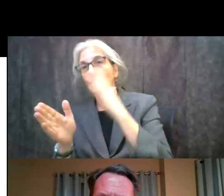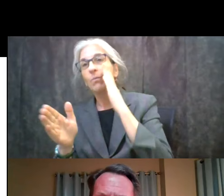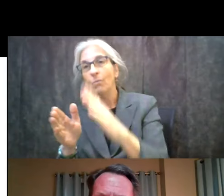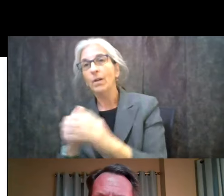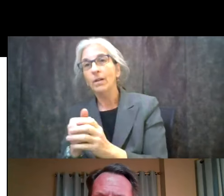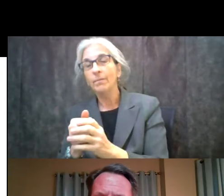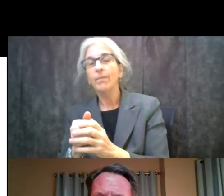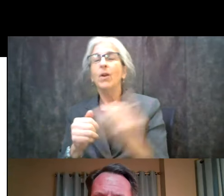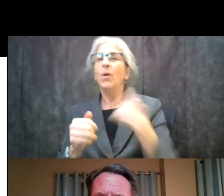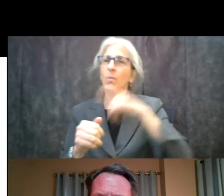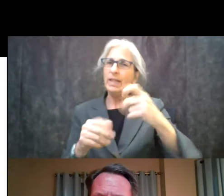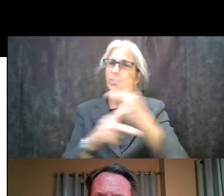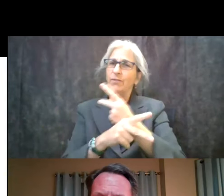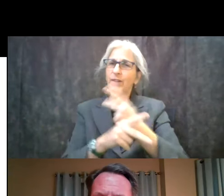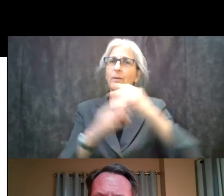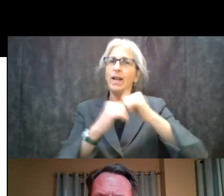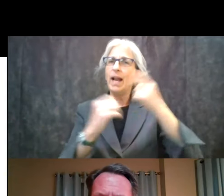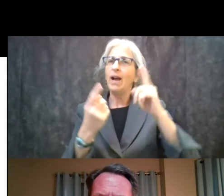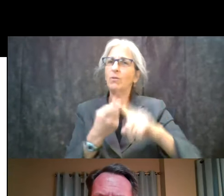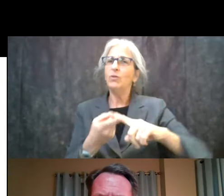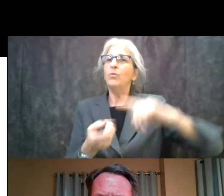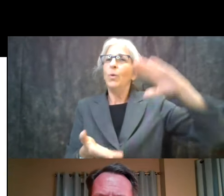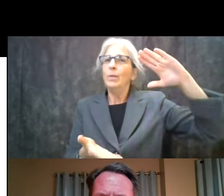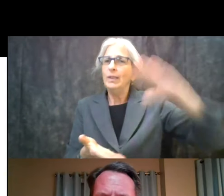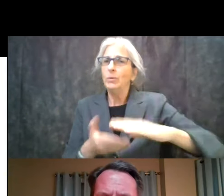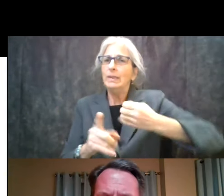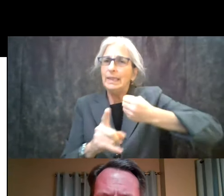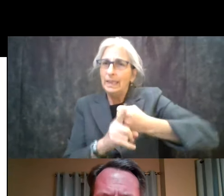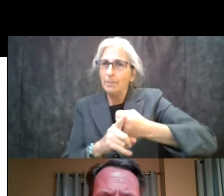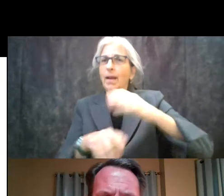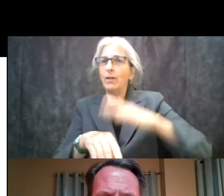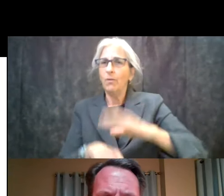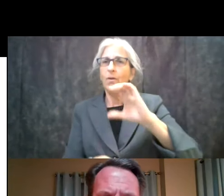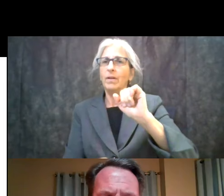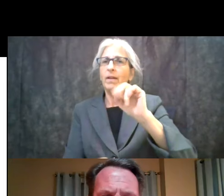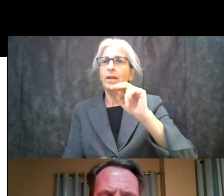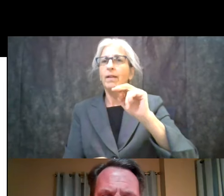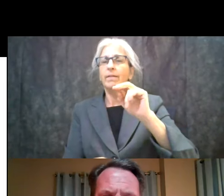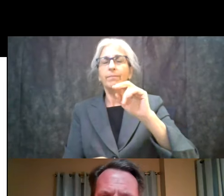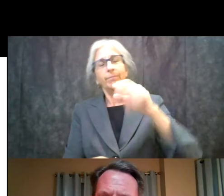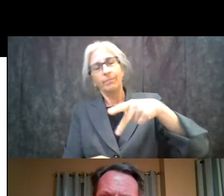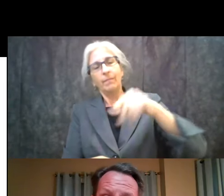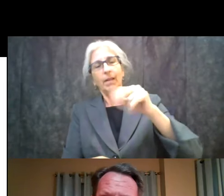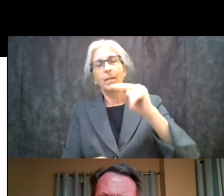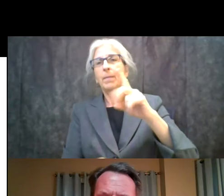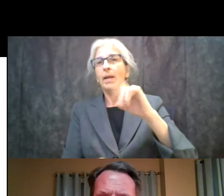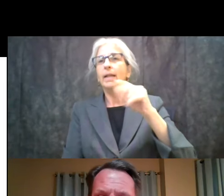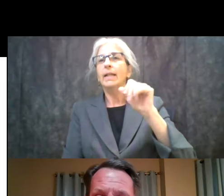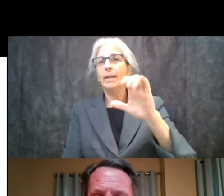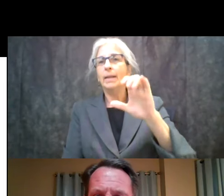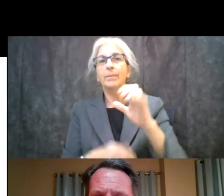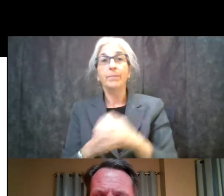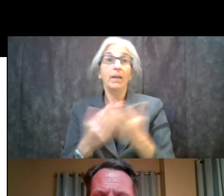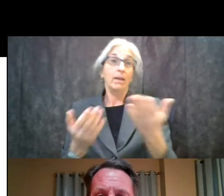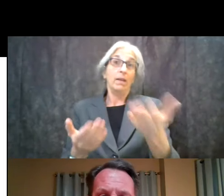the impact of the pandemic on our patients as little as possible. Next slide, please. So here's a way of presenting all that